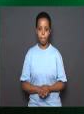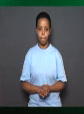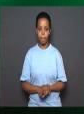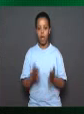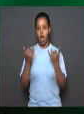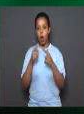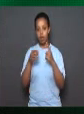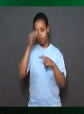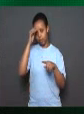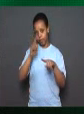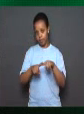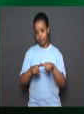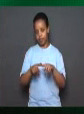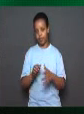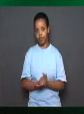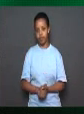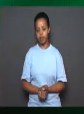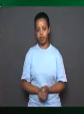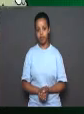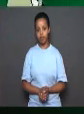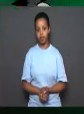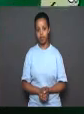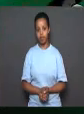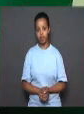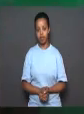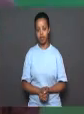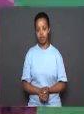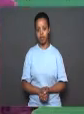Let's get back to our lesson.